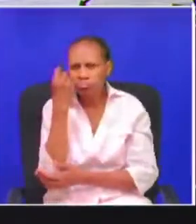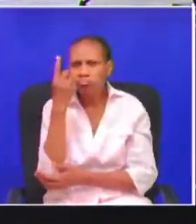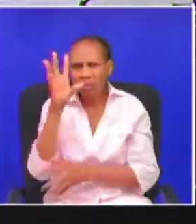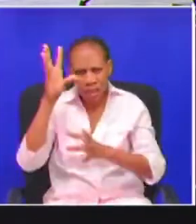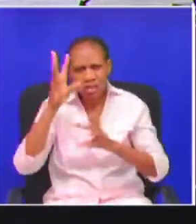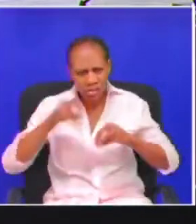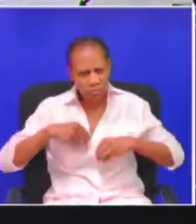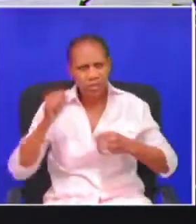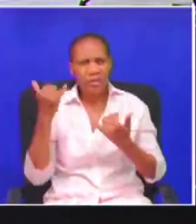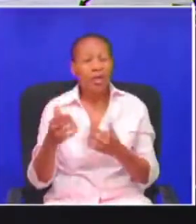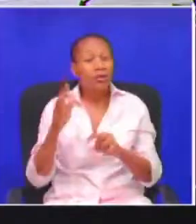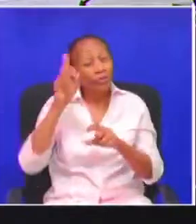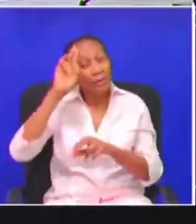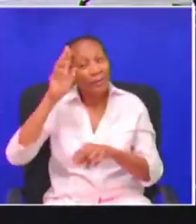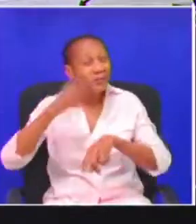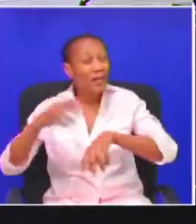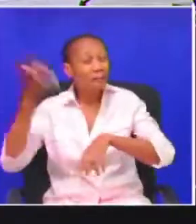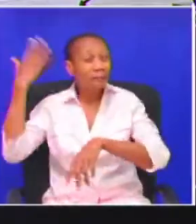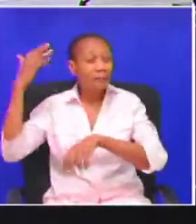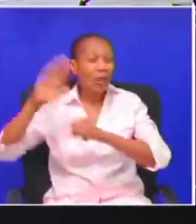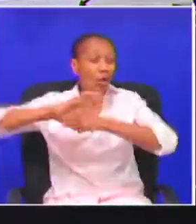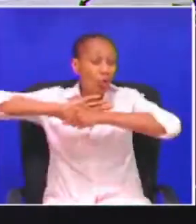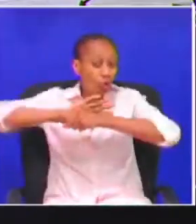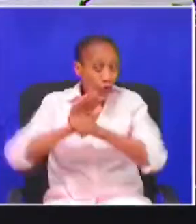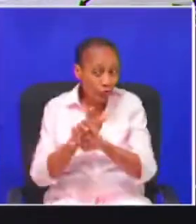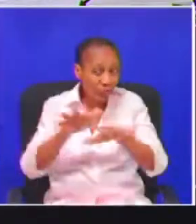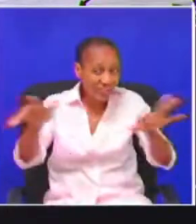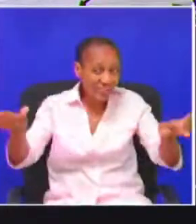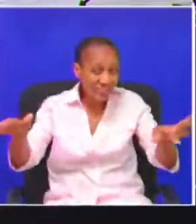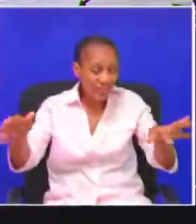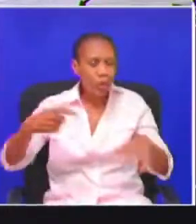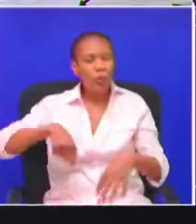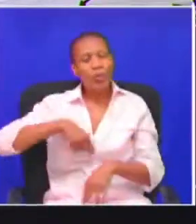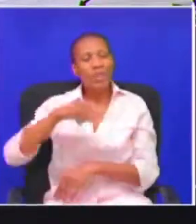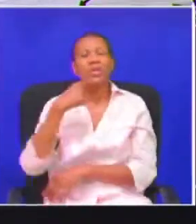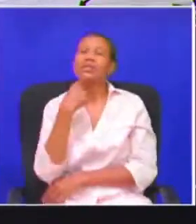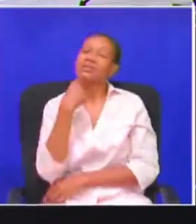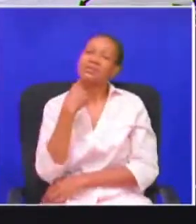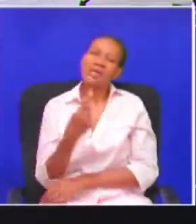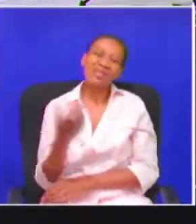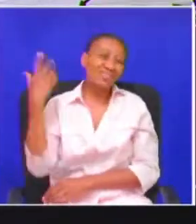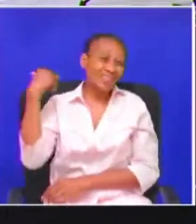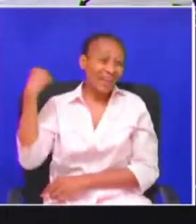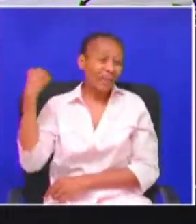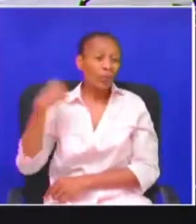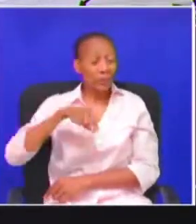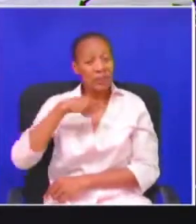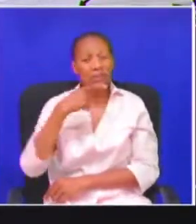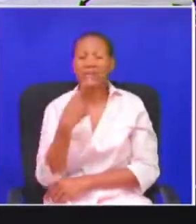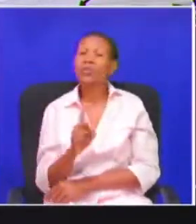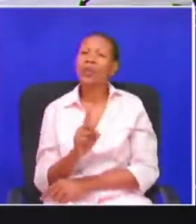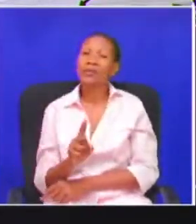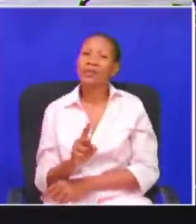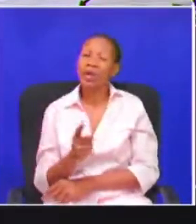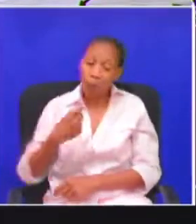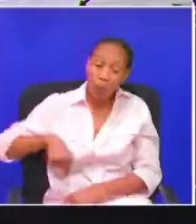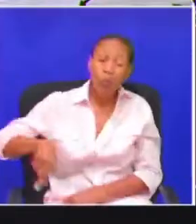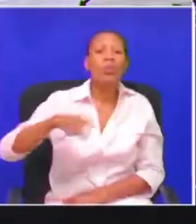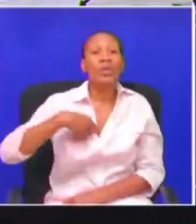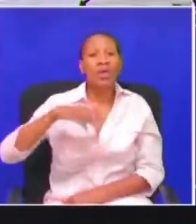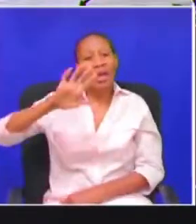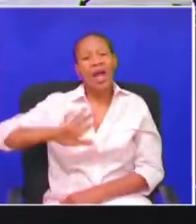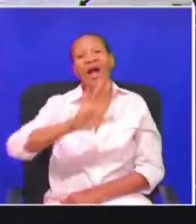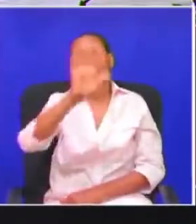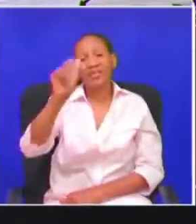that during COVID, one of the things that we did say during COVID is that we as